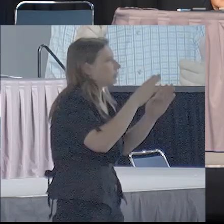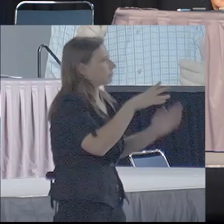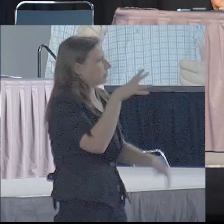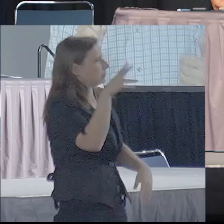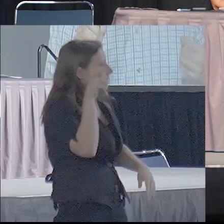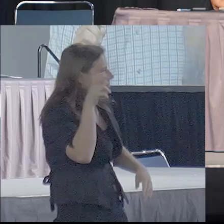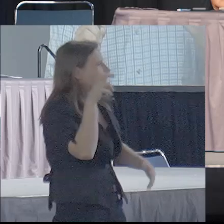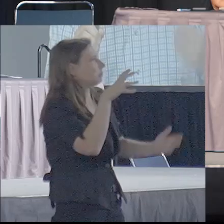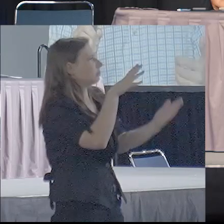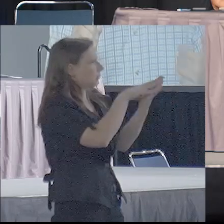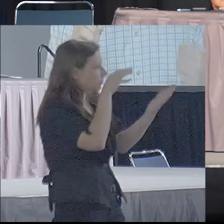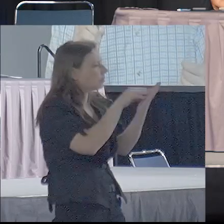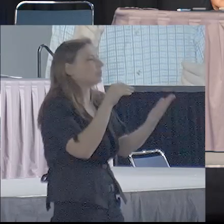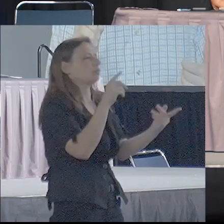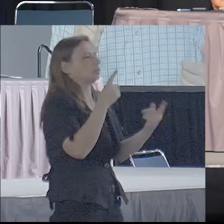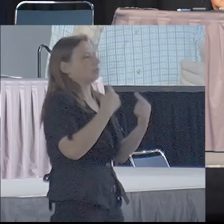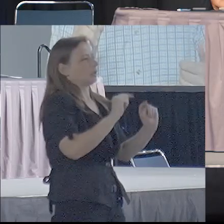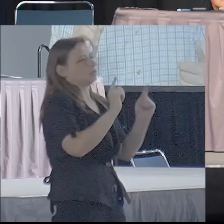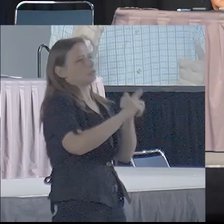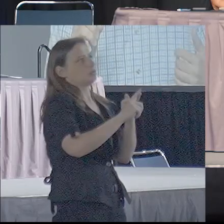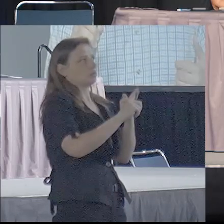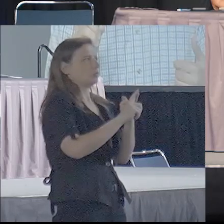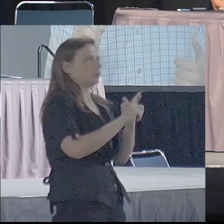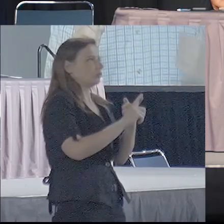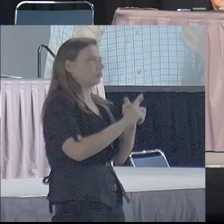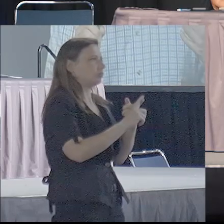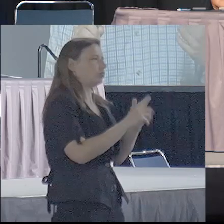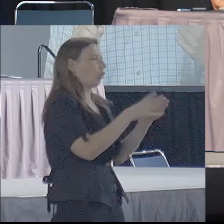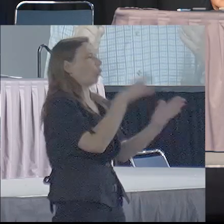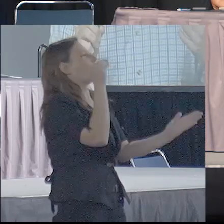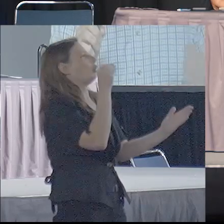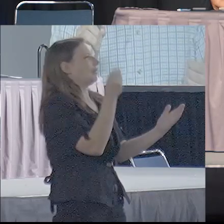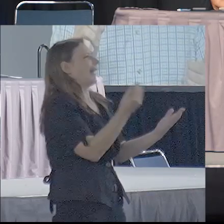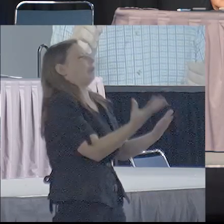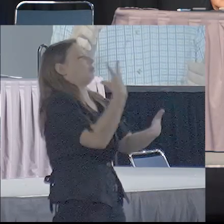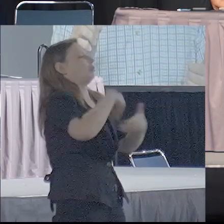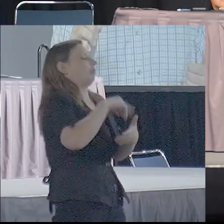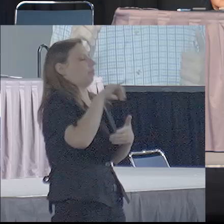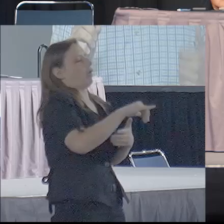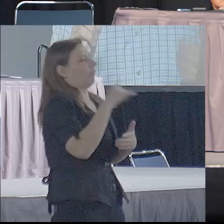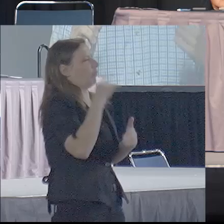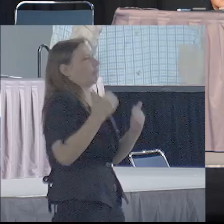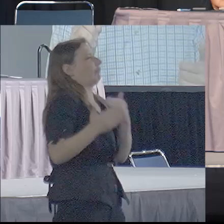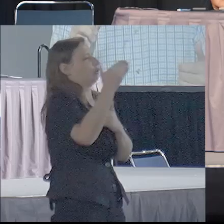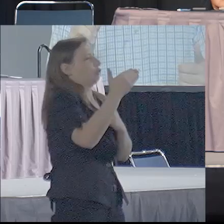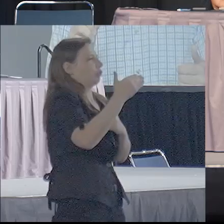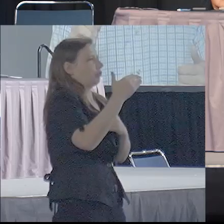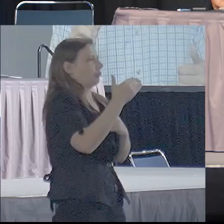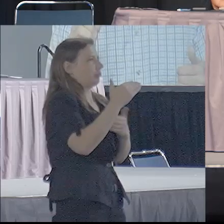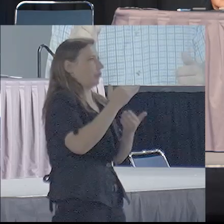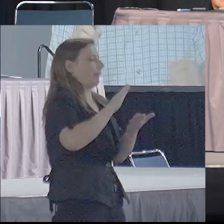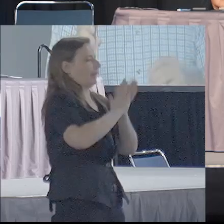trying to increase the speed of learning and make not just Houston more resilient, but make Texas